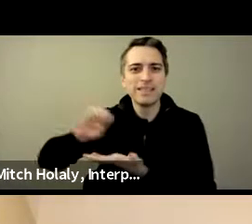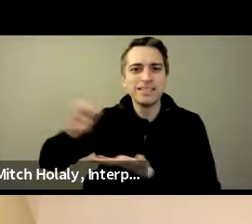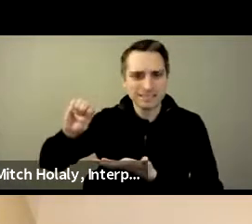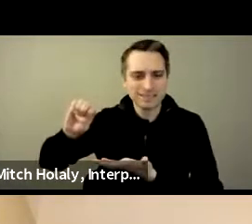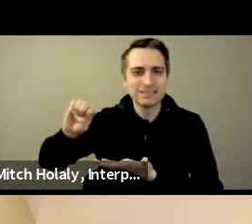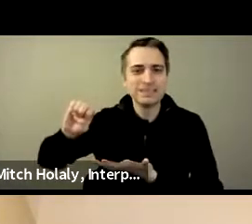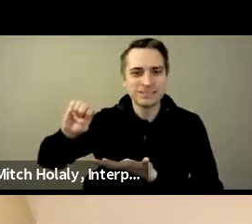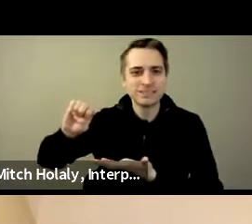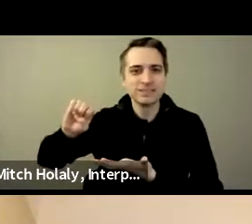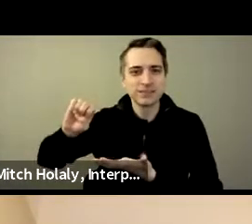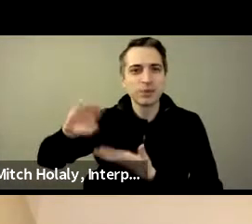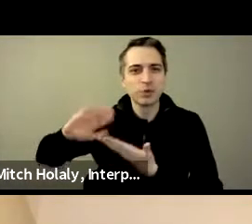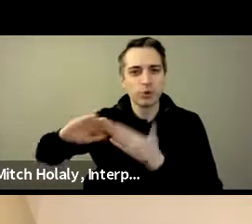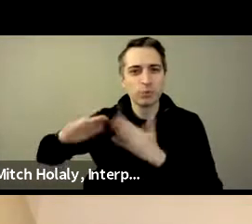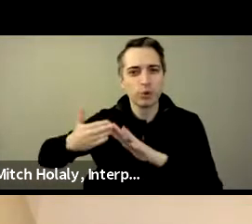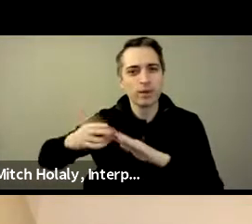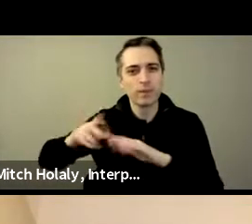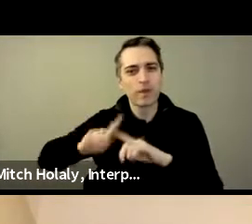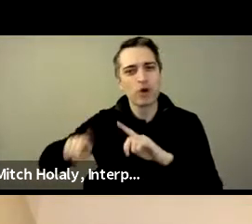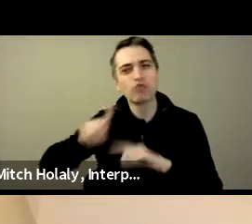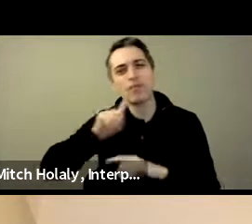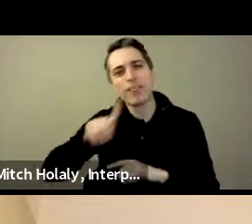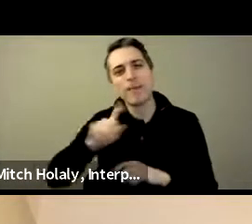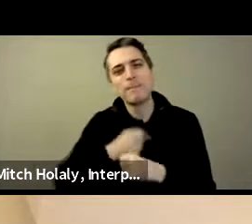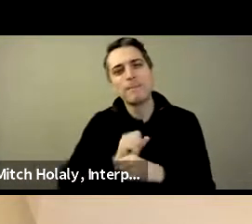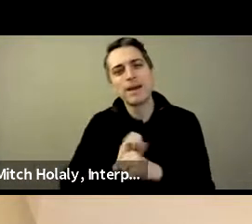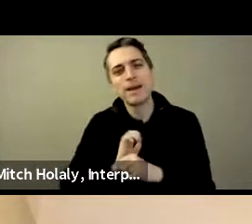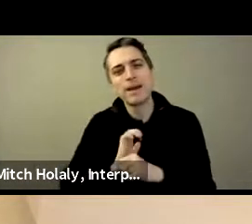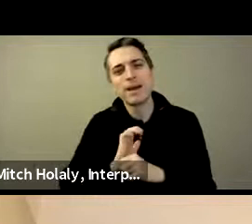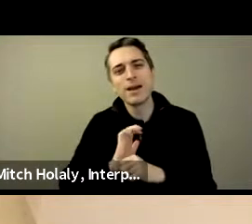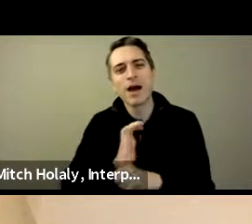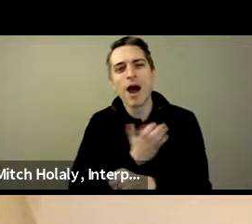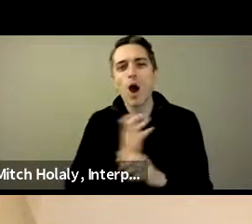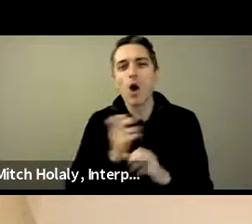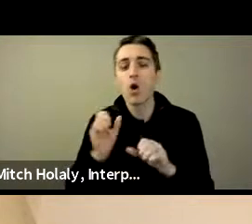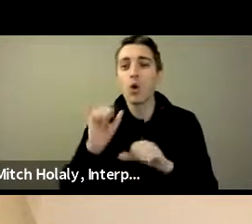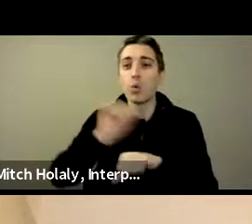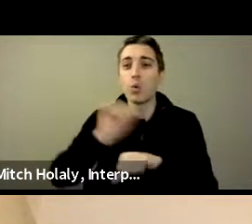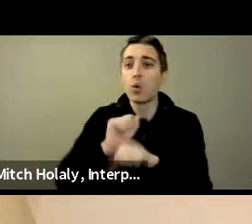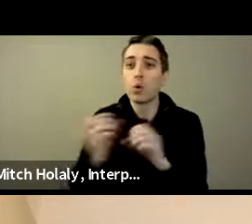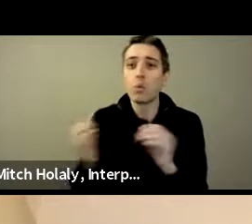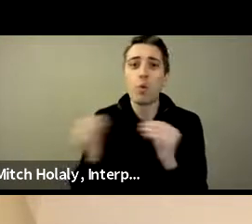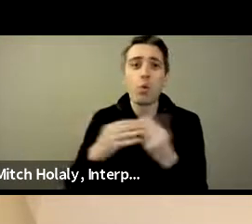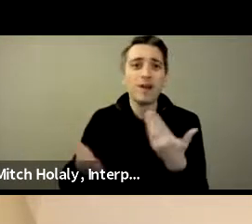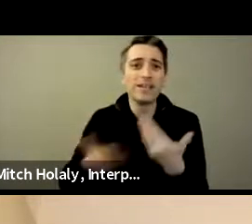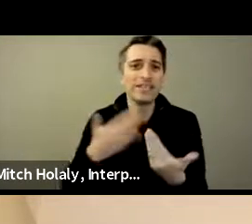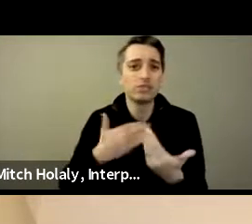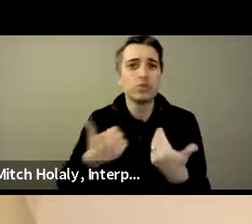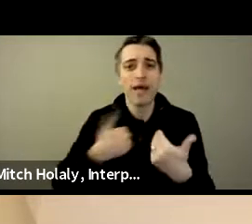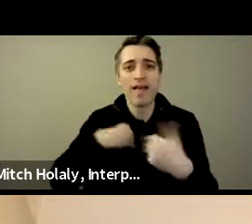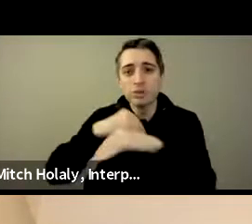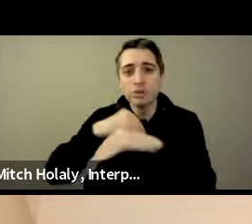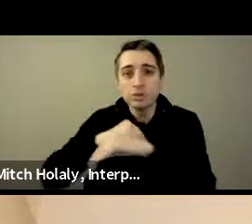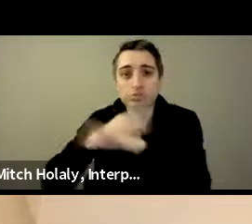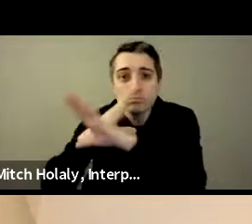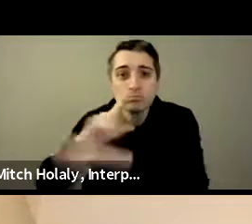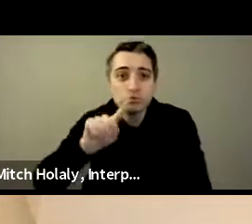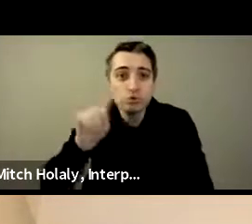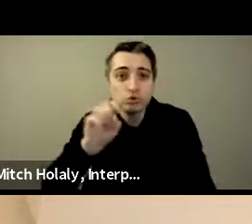made really CMEA's work much easier to collaborate and zoom in and partner